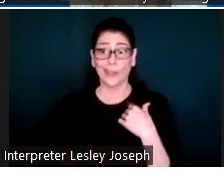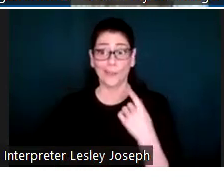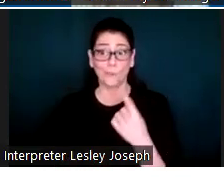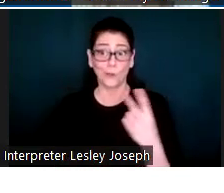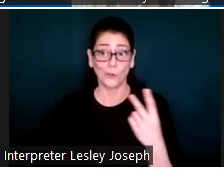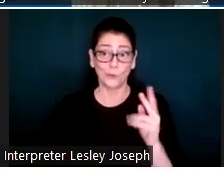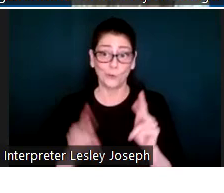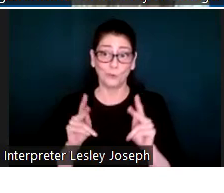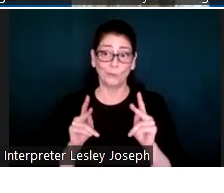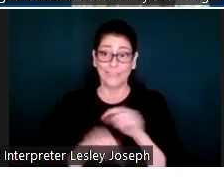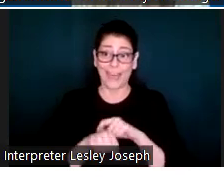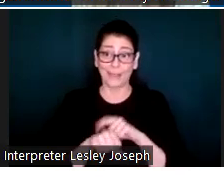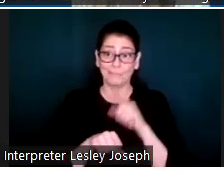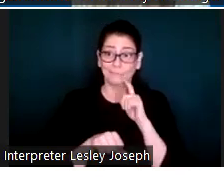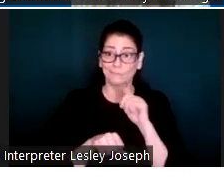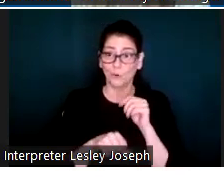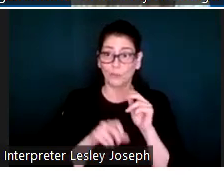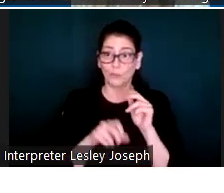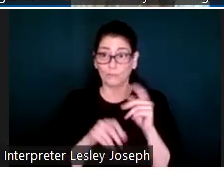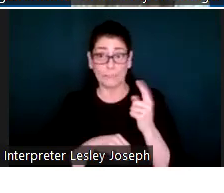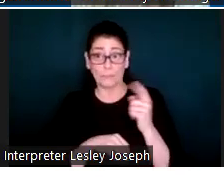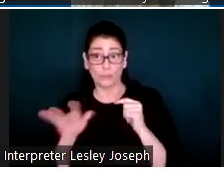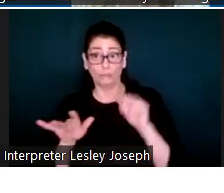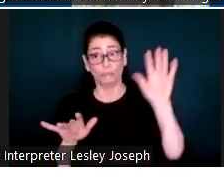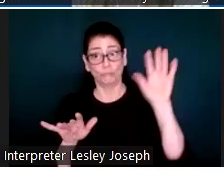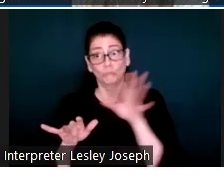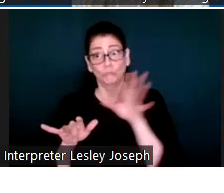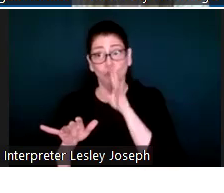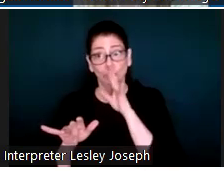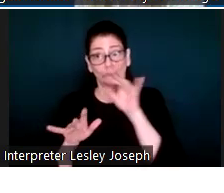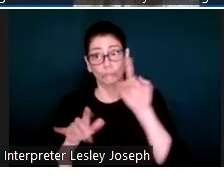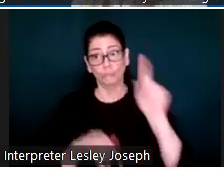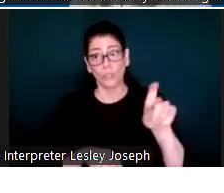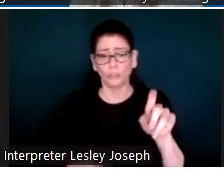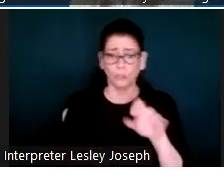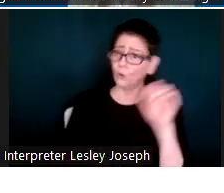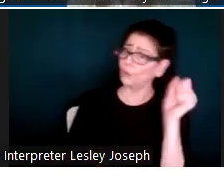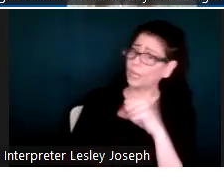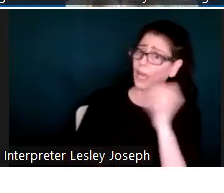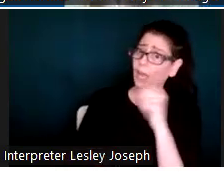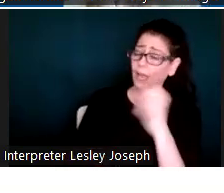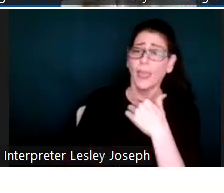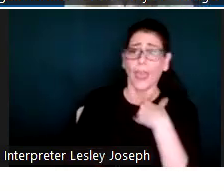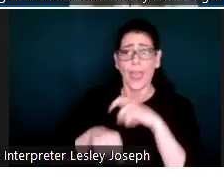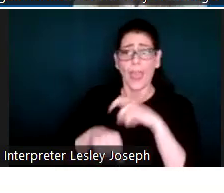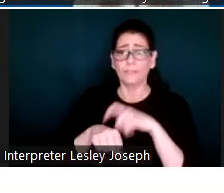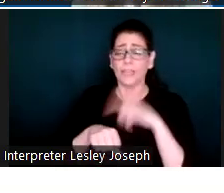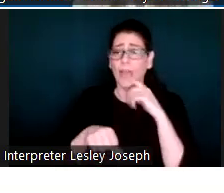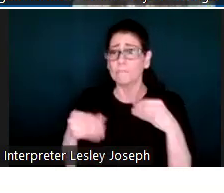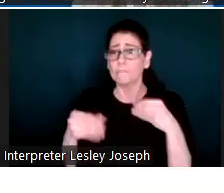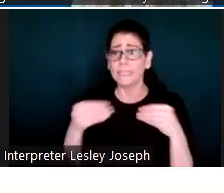chime in with a question that they Yeah, absolutely. themselves off their We have mic? some time flexibility,